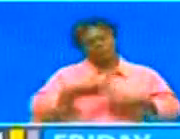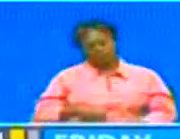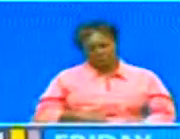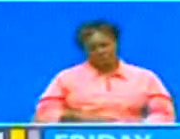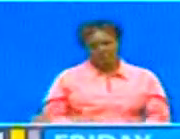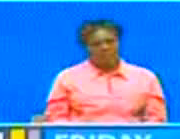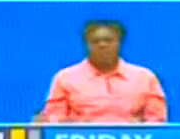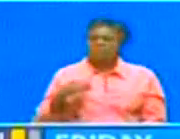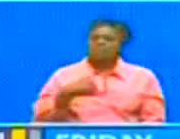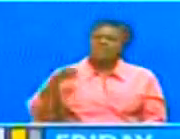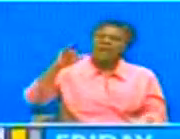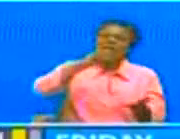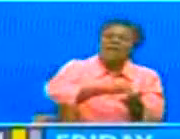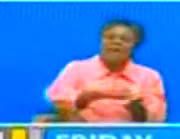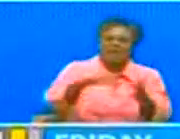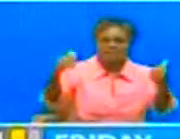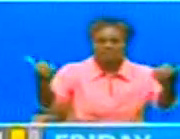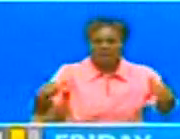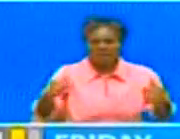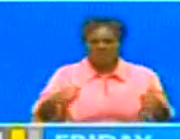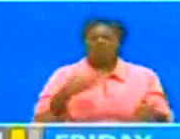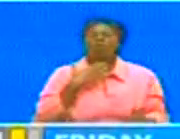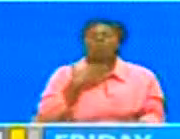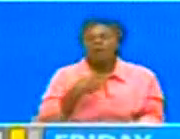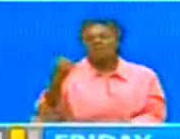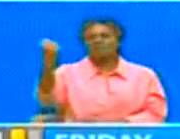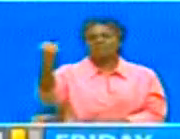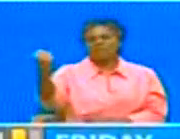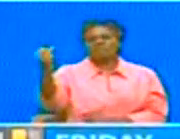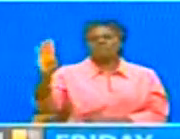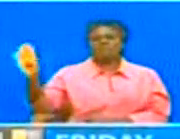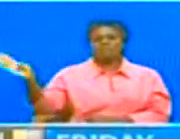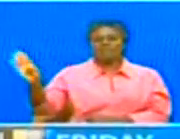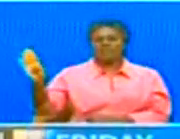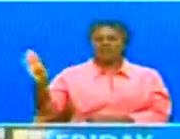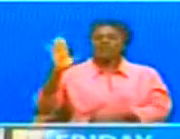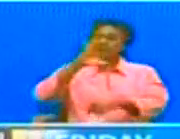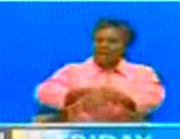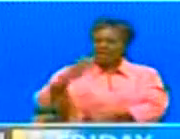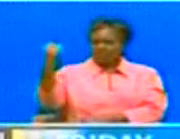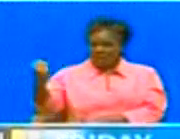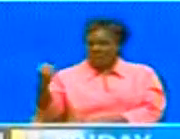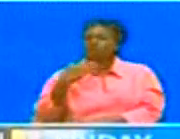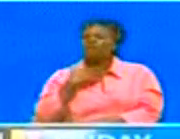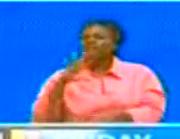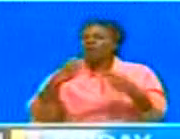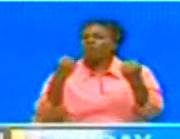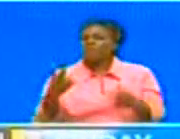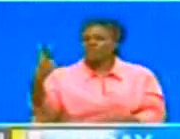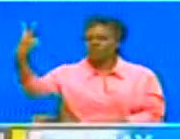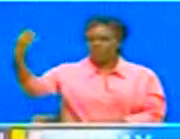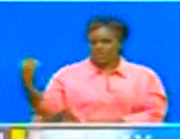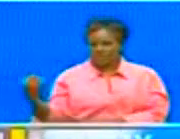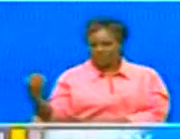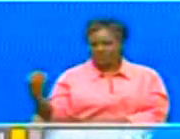I've never arrived. If I make 1 billion, I want to make five. If I make five, I want to make 20. Okay. I like